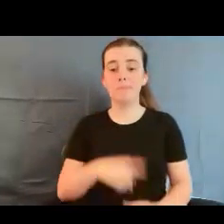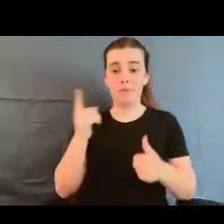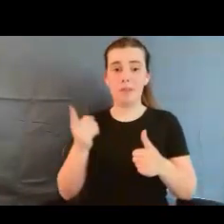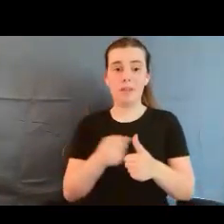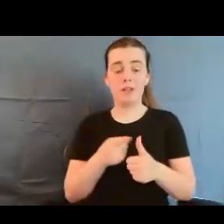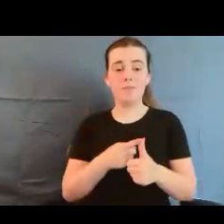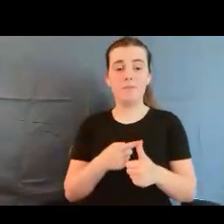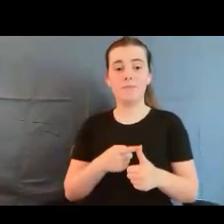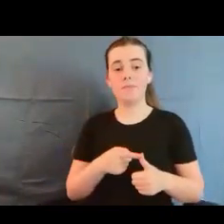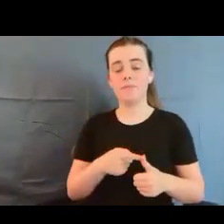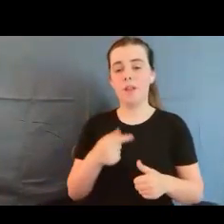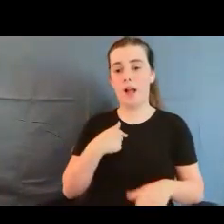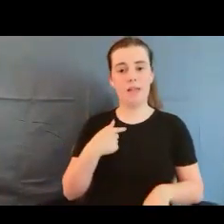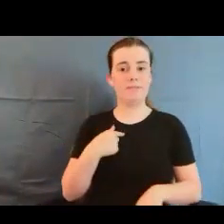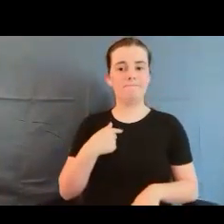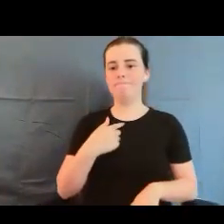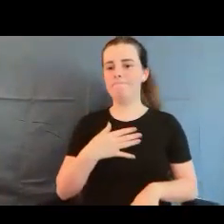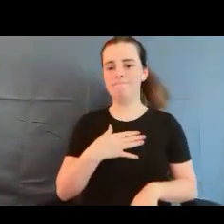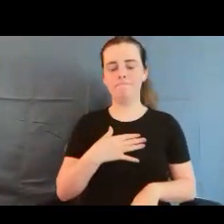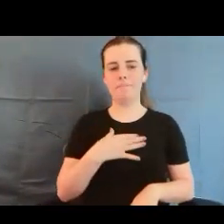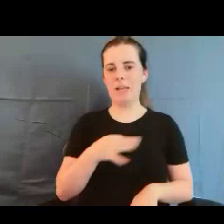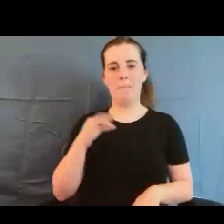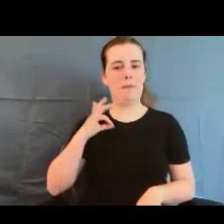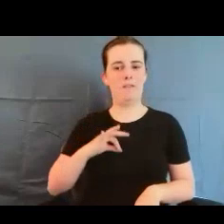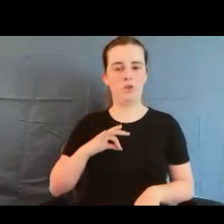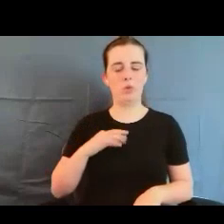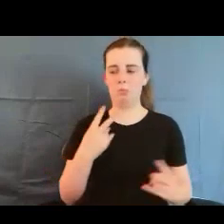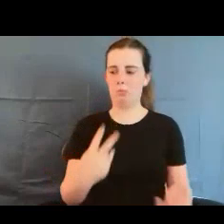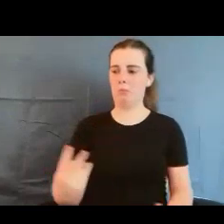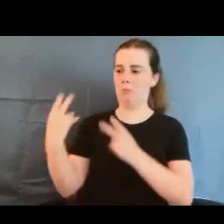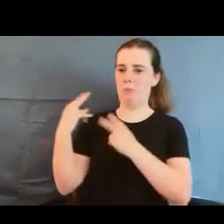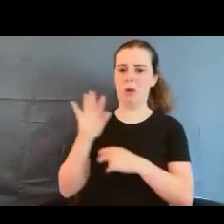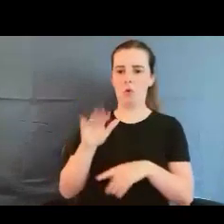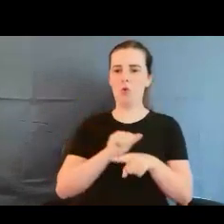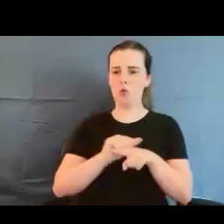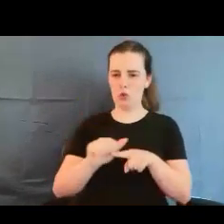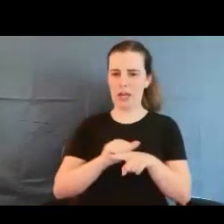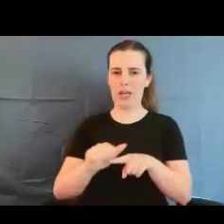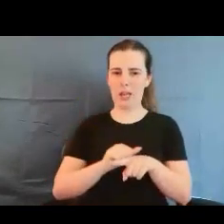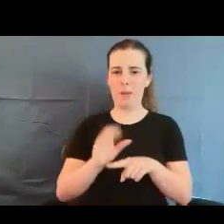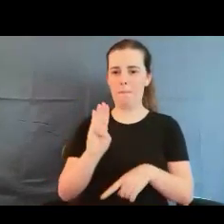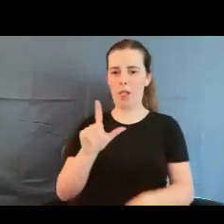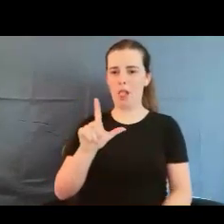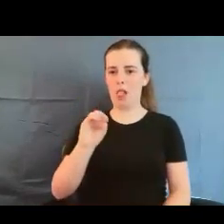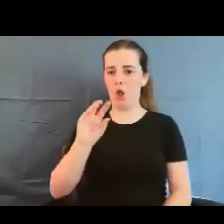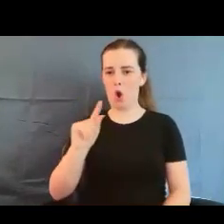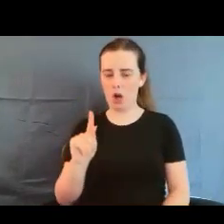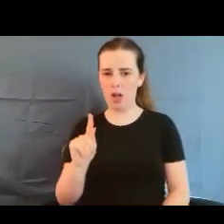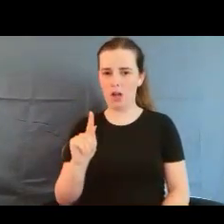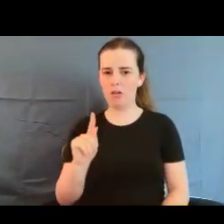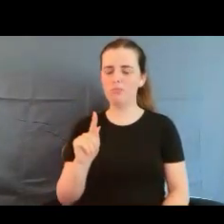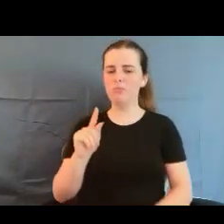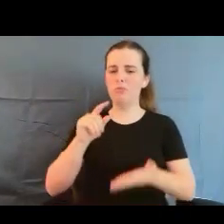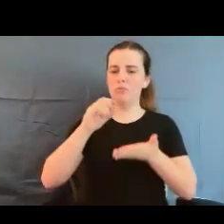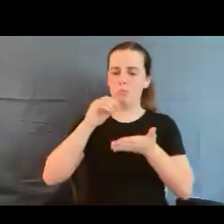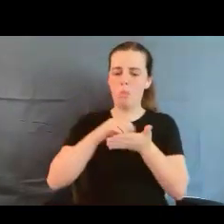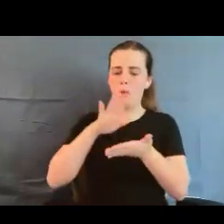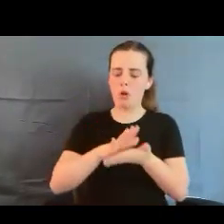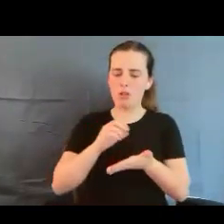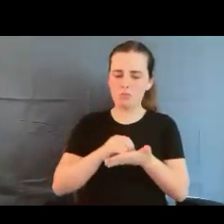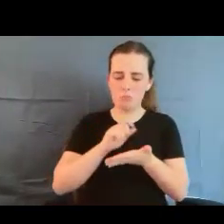I have found it helpful to just look back on your training block and write down, like actually name all the negative self-talk that you've had, if at